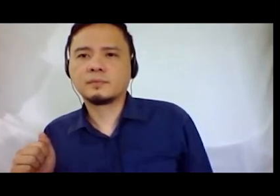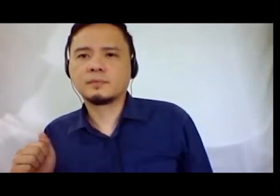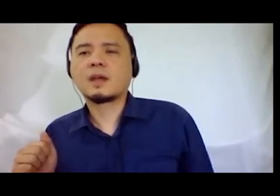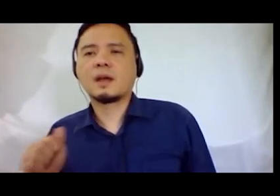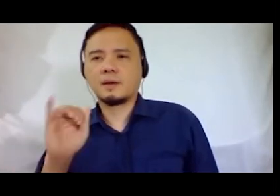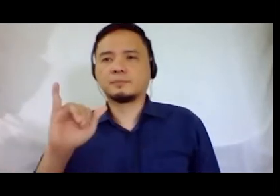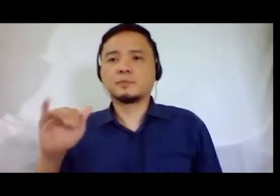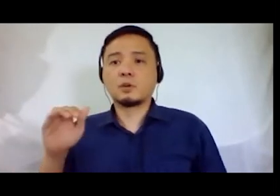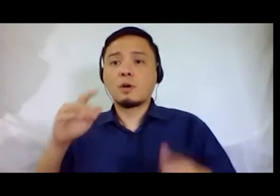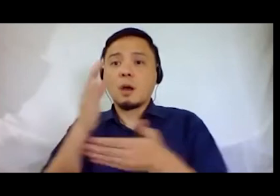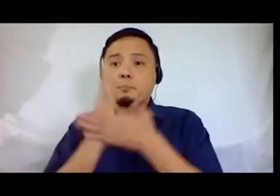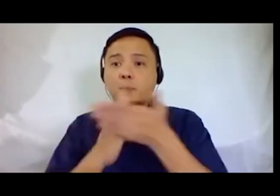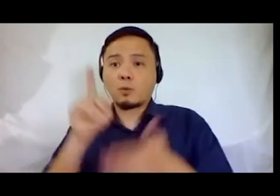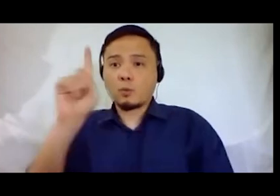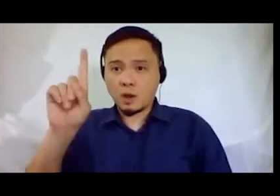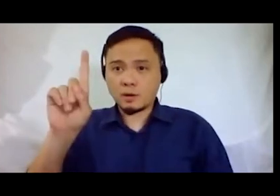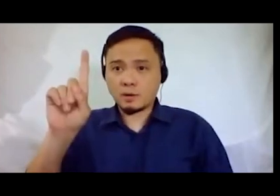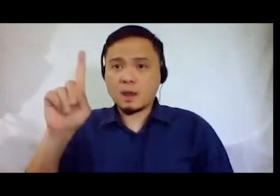daughter.